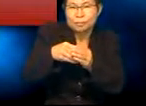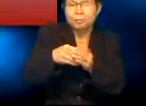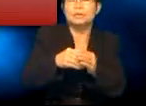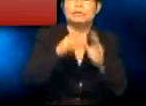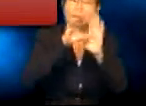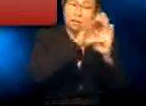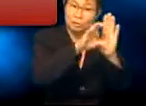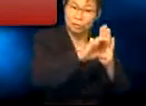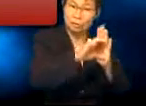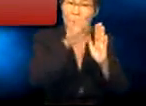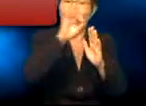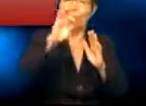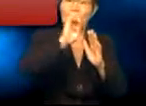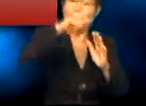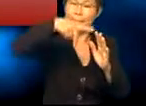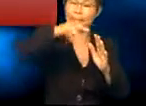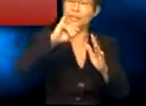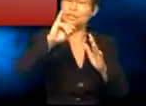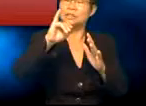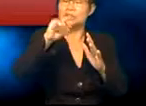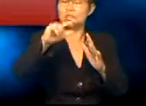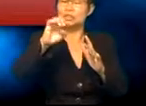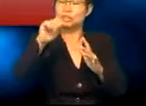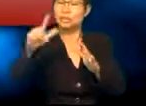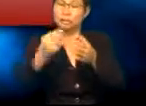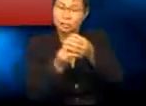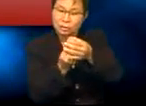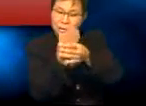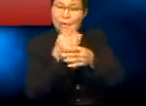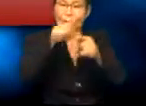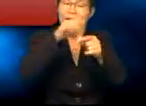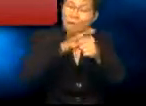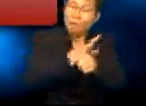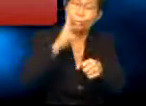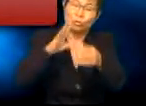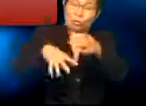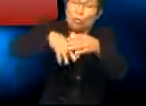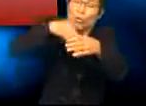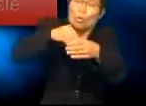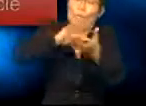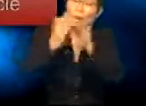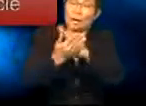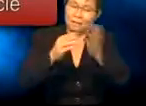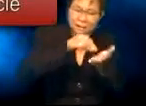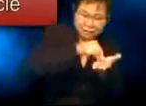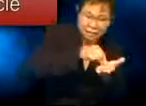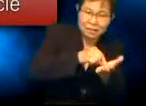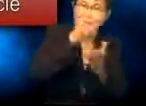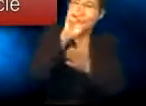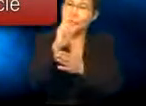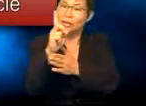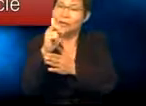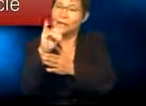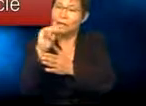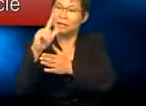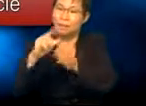as an example of apogeel germination. When enough water is absorbed by the seed, the radicle